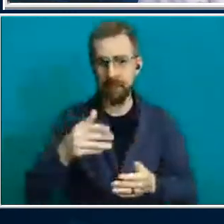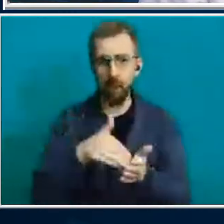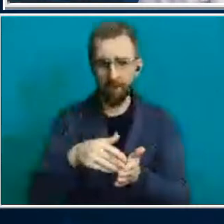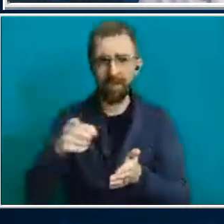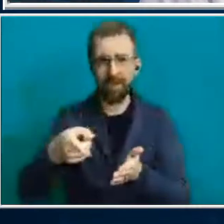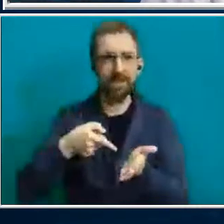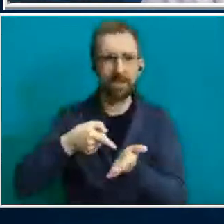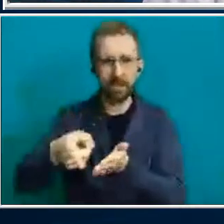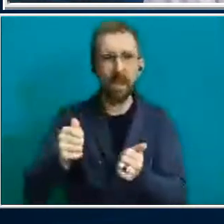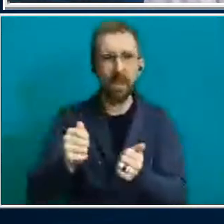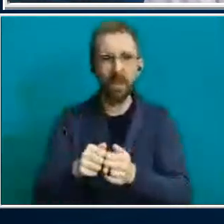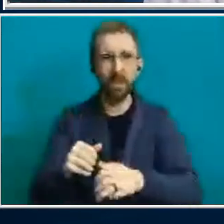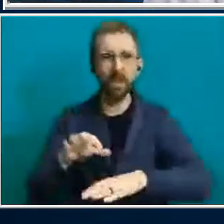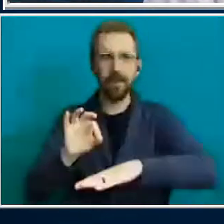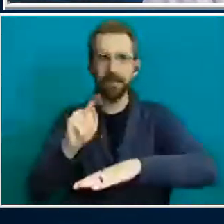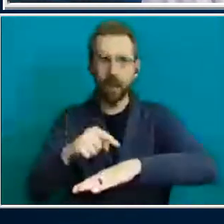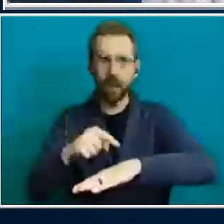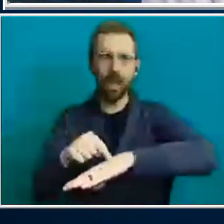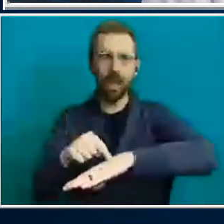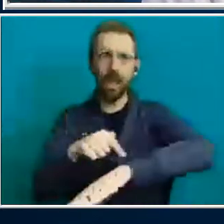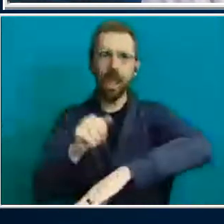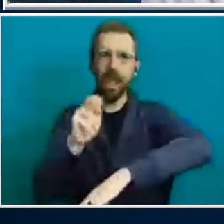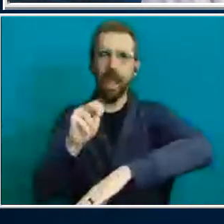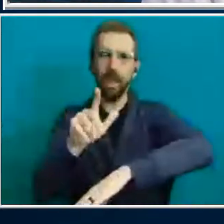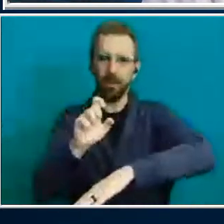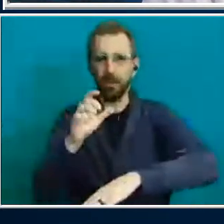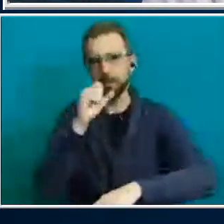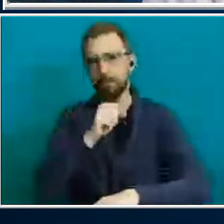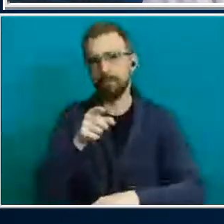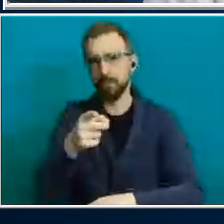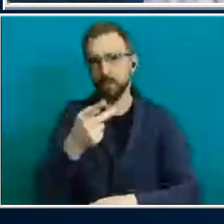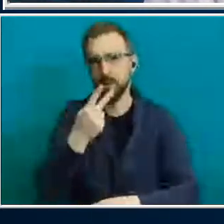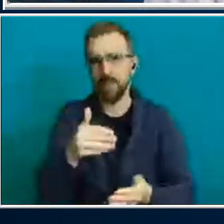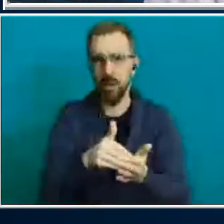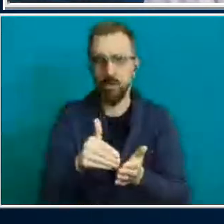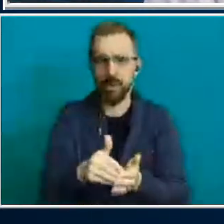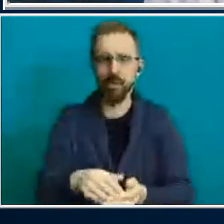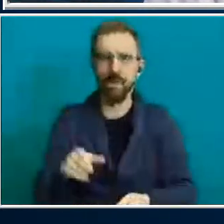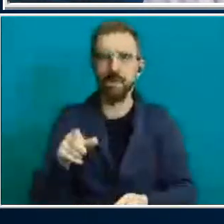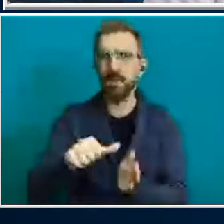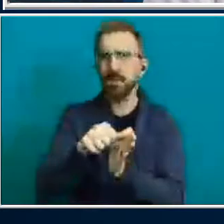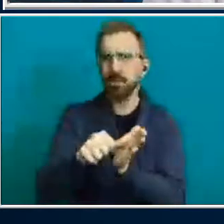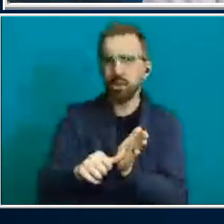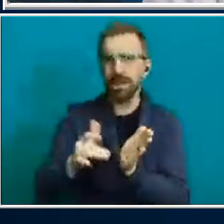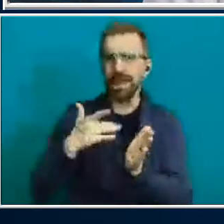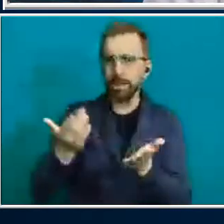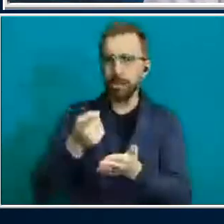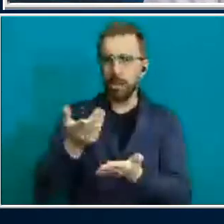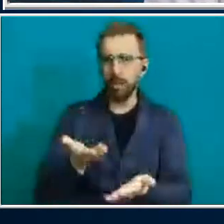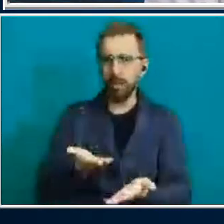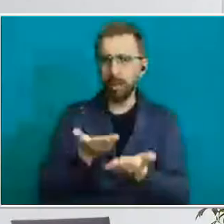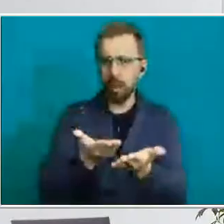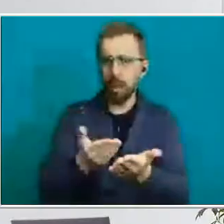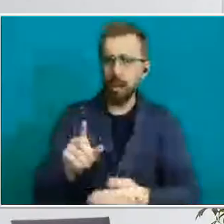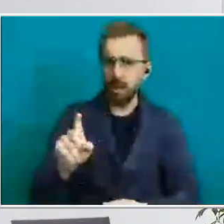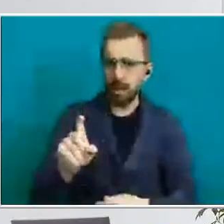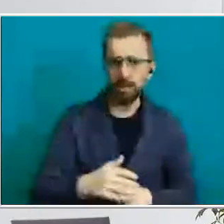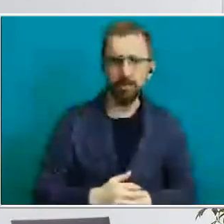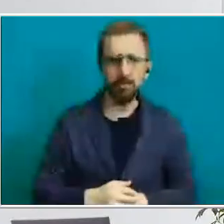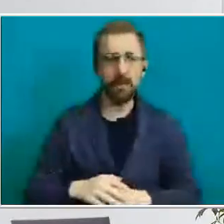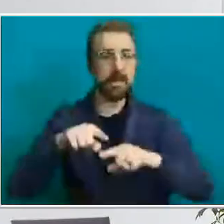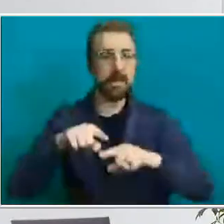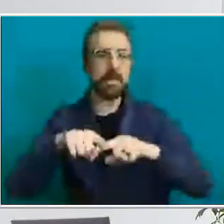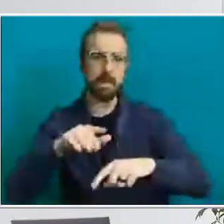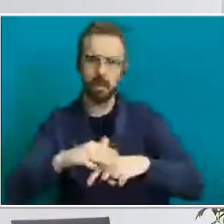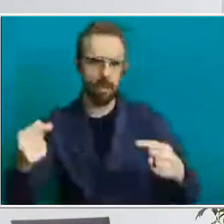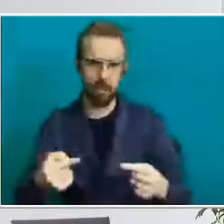orthopedic surgery, so I imagine you see it plenty. So is surgery normally recommended? It depends the injury.